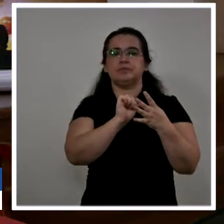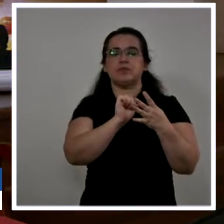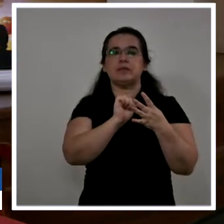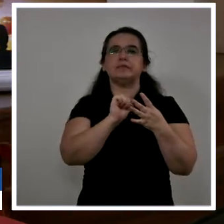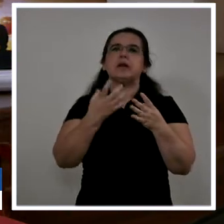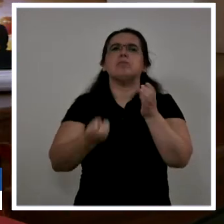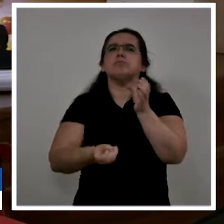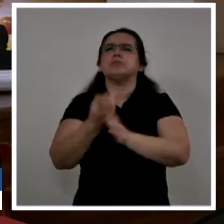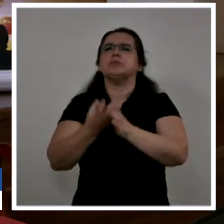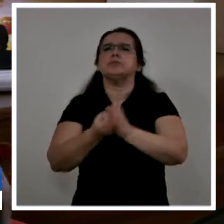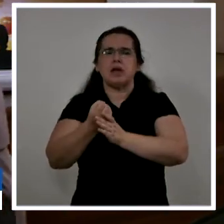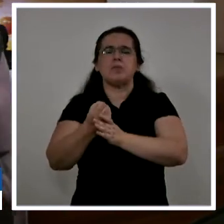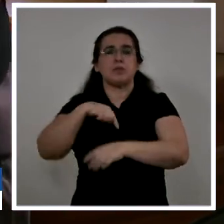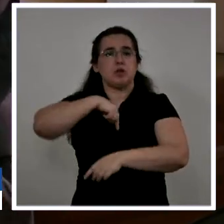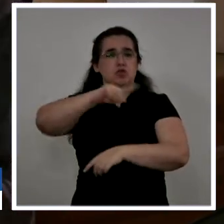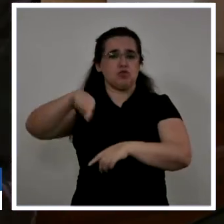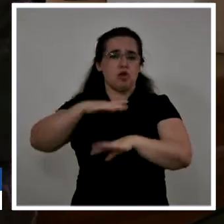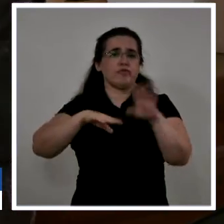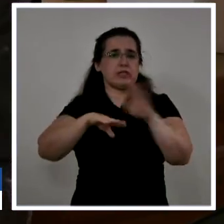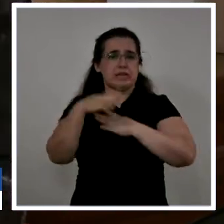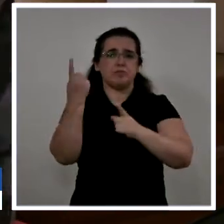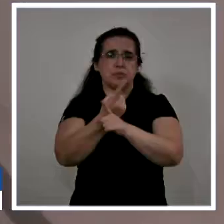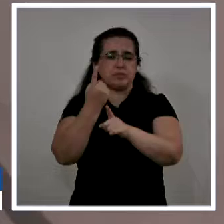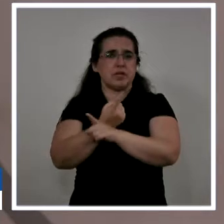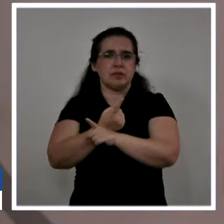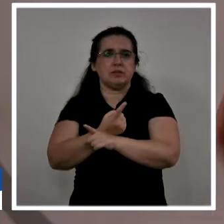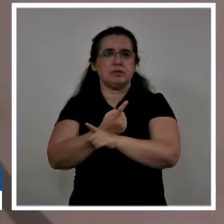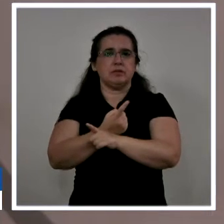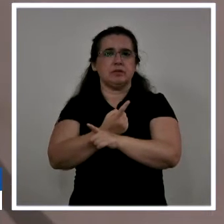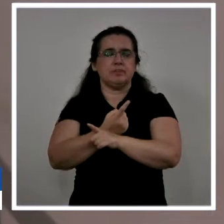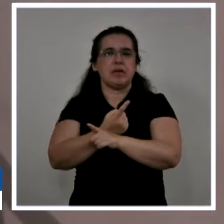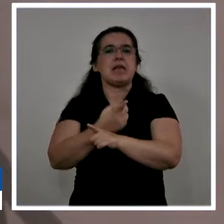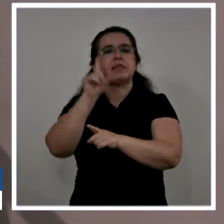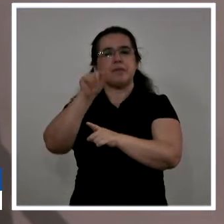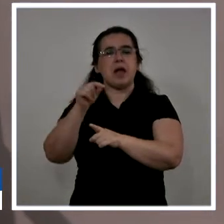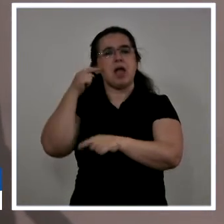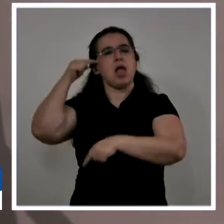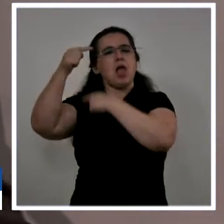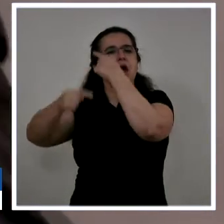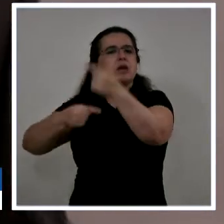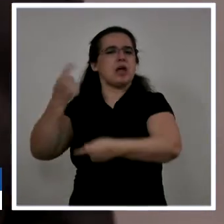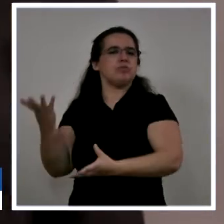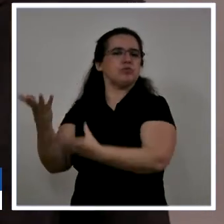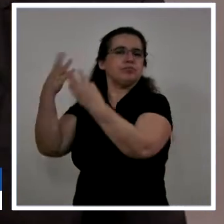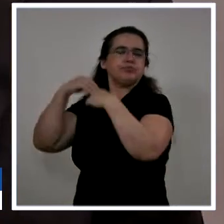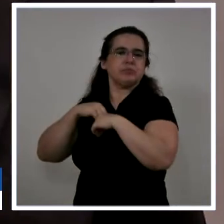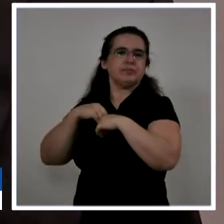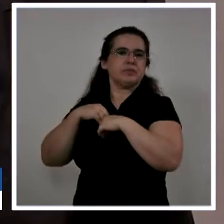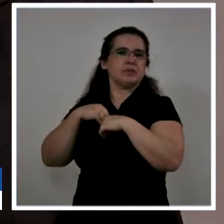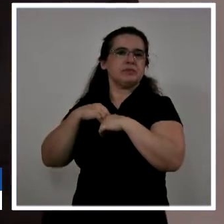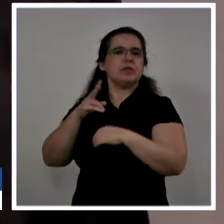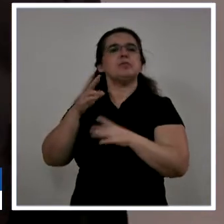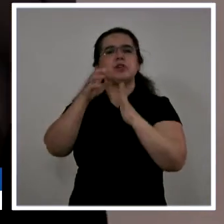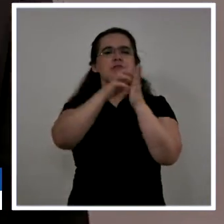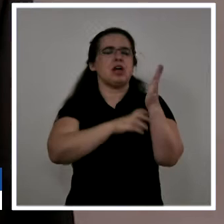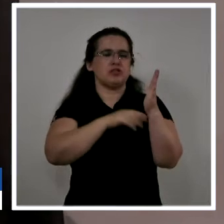são feitos de coisas que nós fazemos, and things that I inherit, e coisas que nós herdamos. Okay, let's read one more statement here. Vamos ver mais um